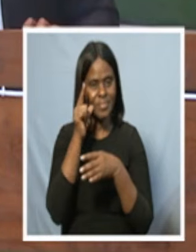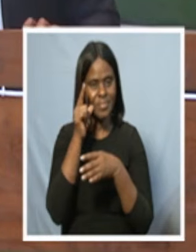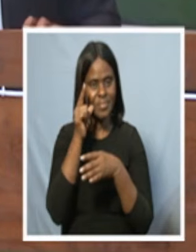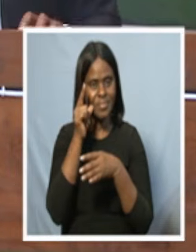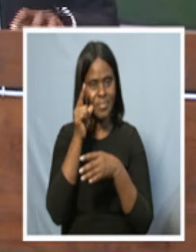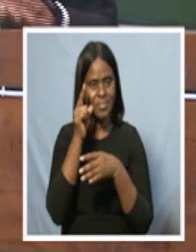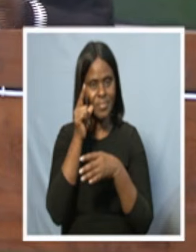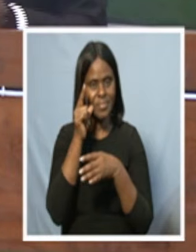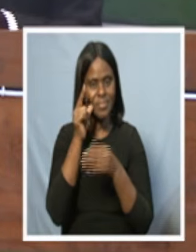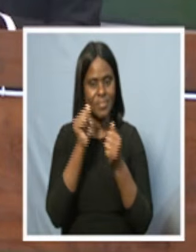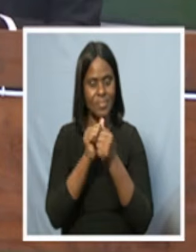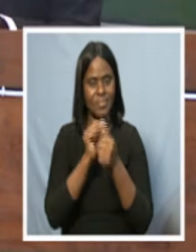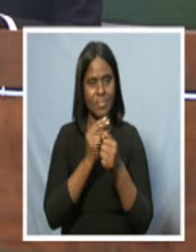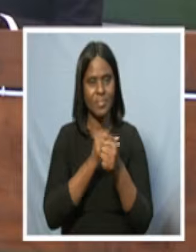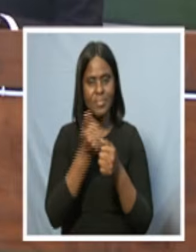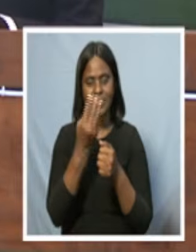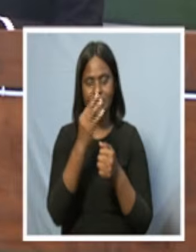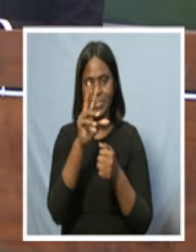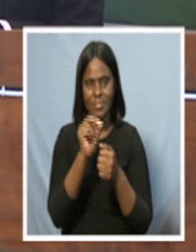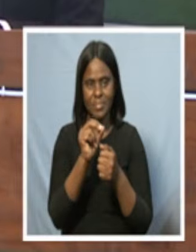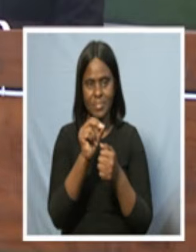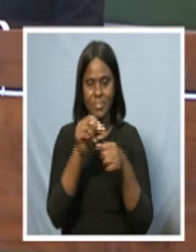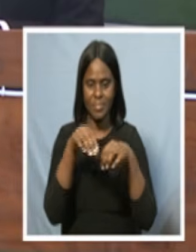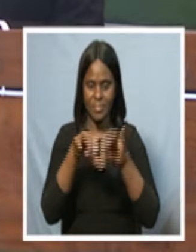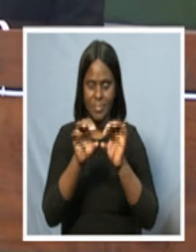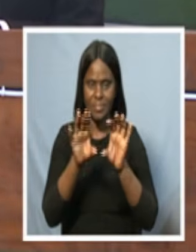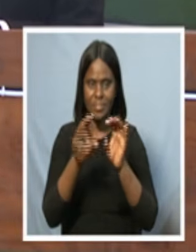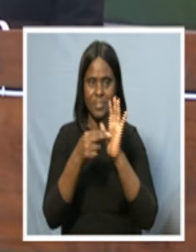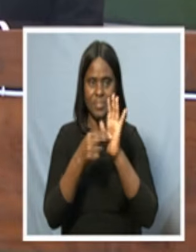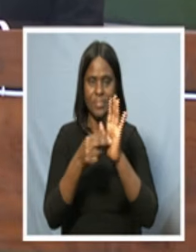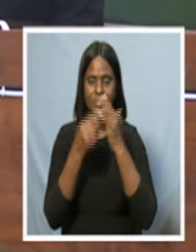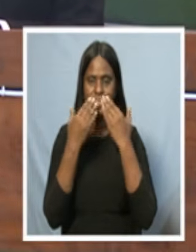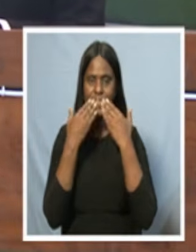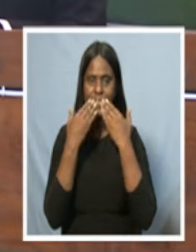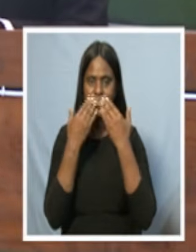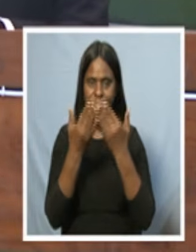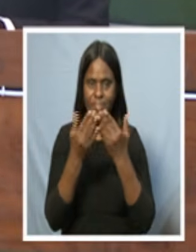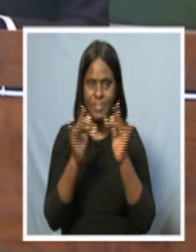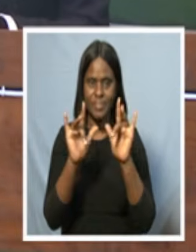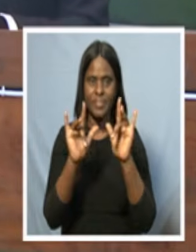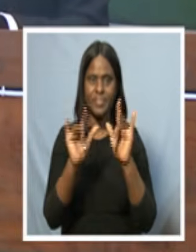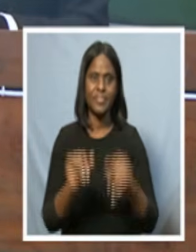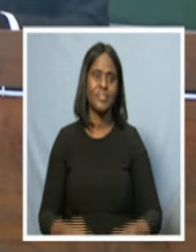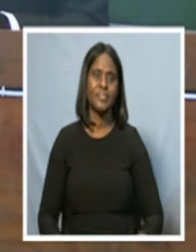hope that you'll be with us at 14:30 for the continued live parliamentary proceedings.